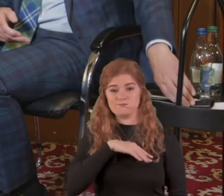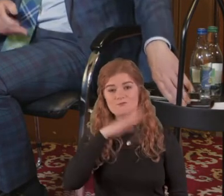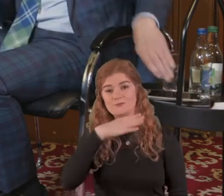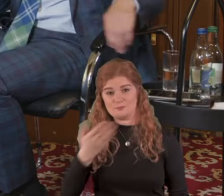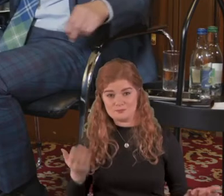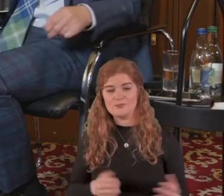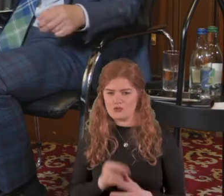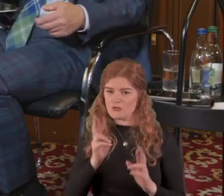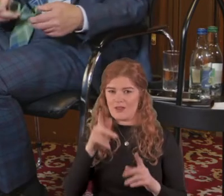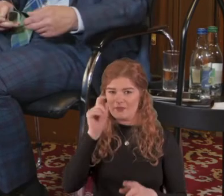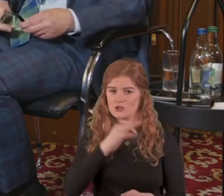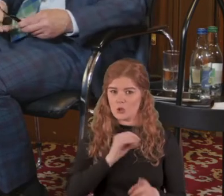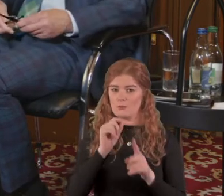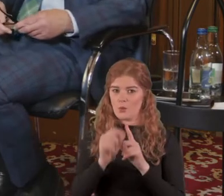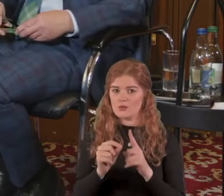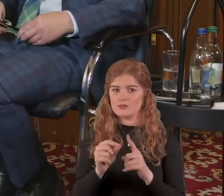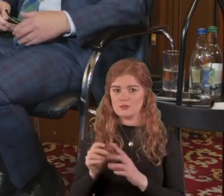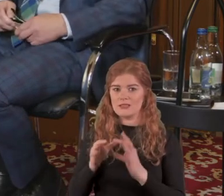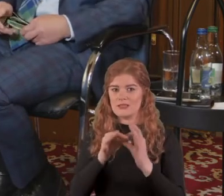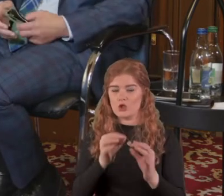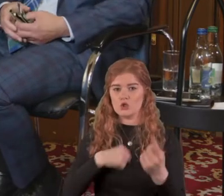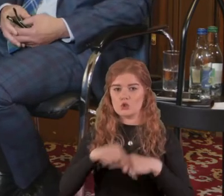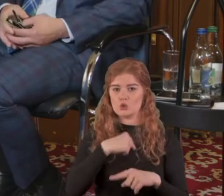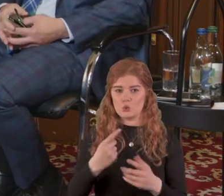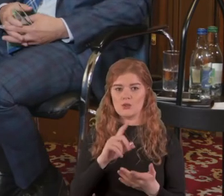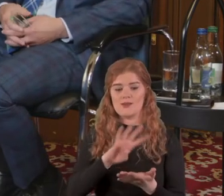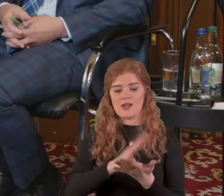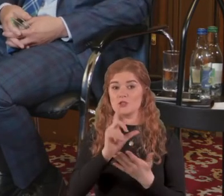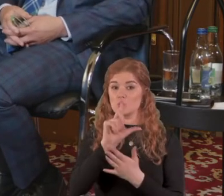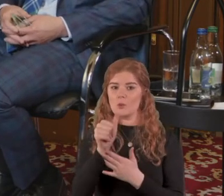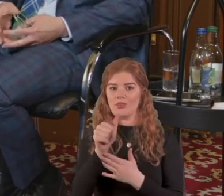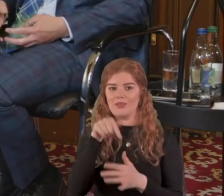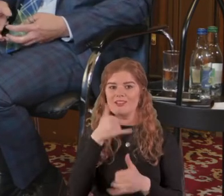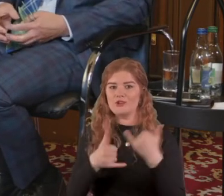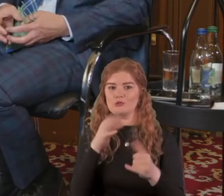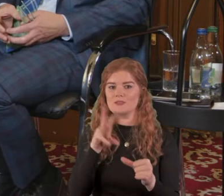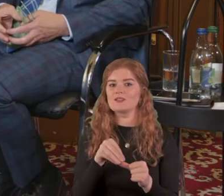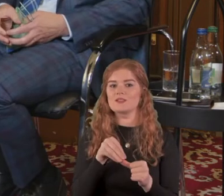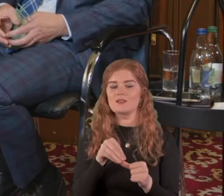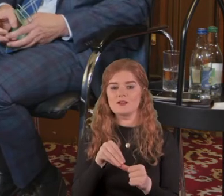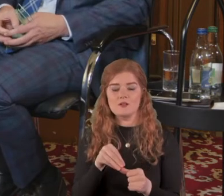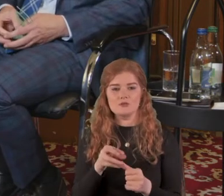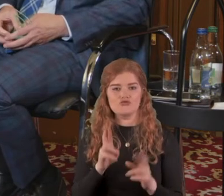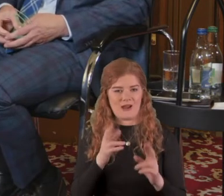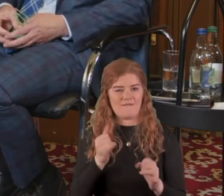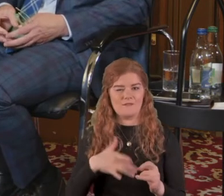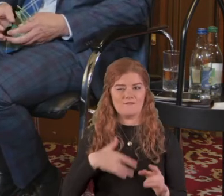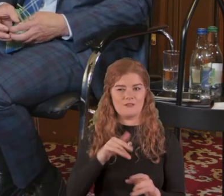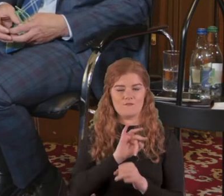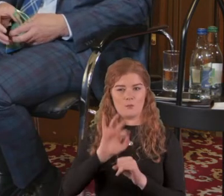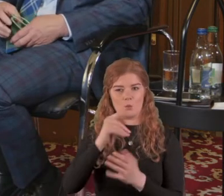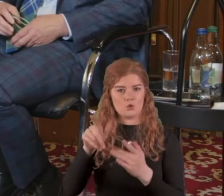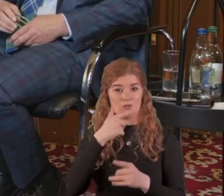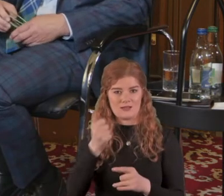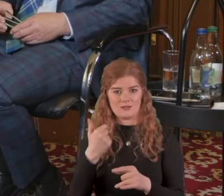think that's a good point to bring us more to the focus of 1921 in particular, because I get the sense from what you're saying there,